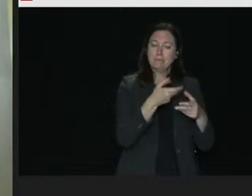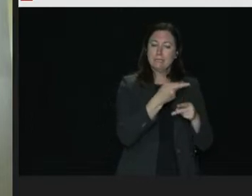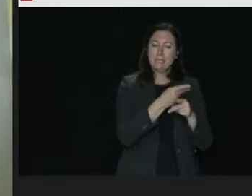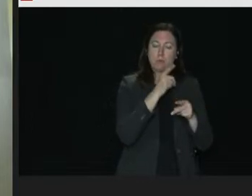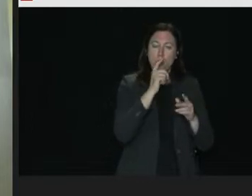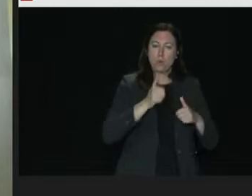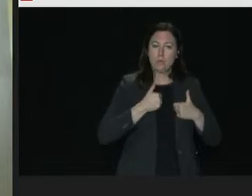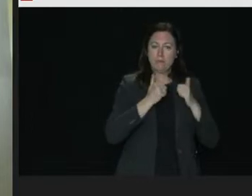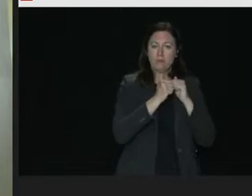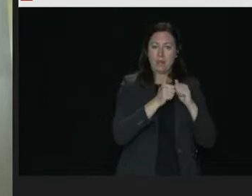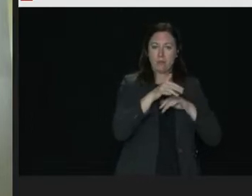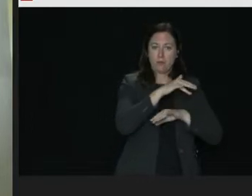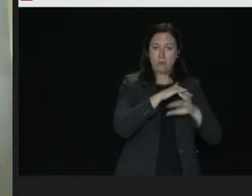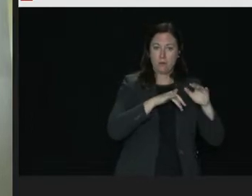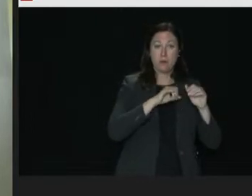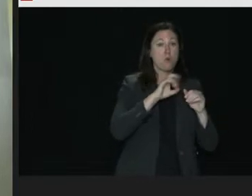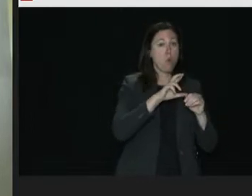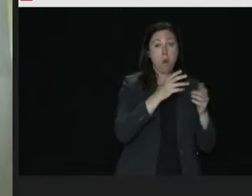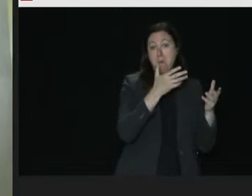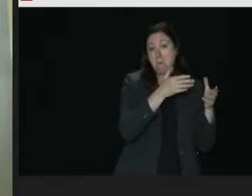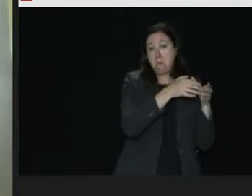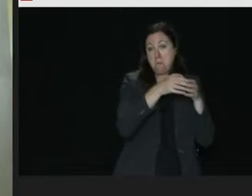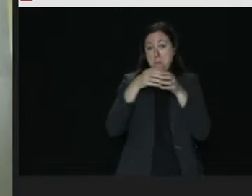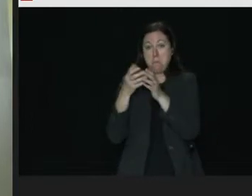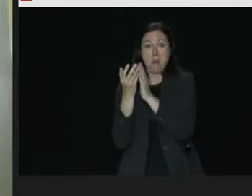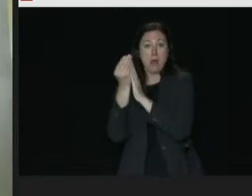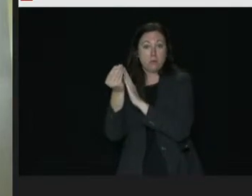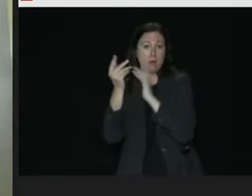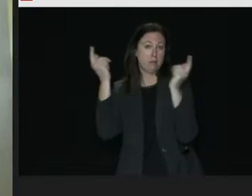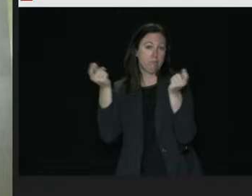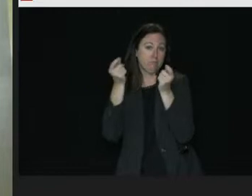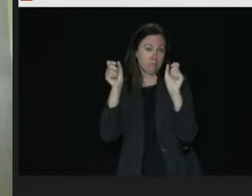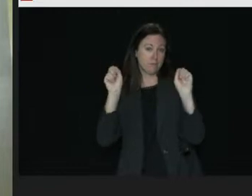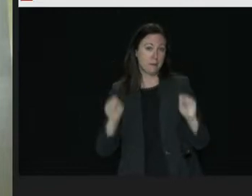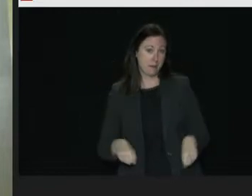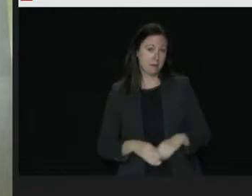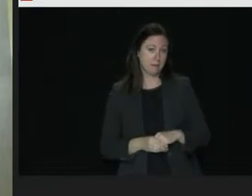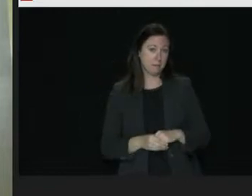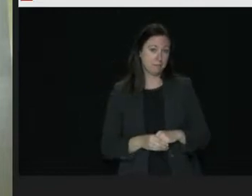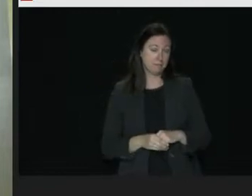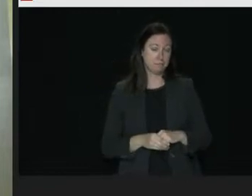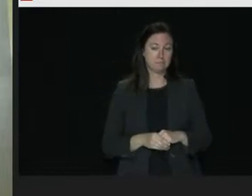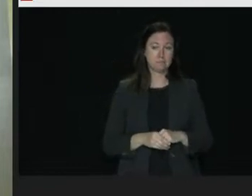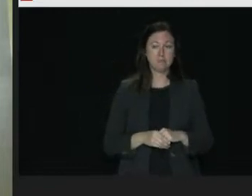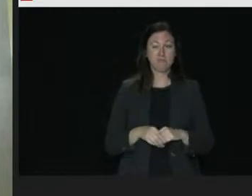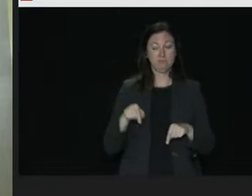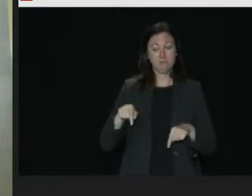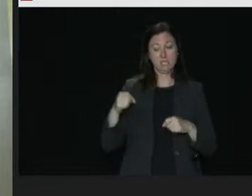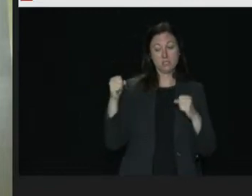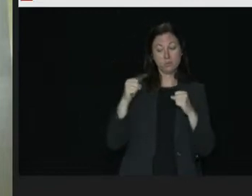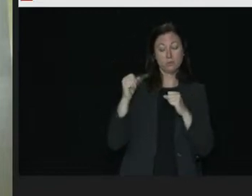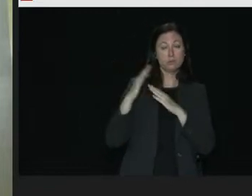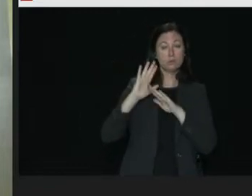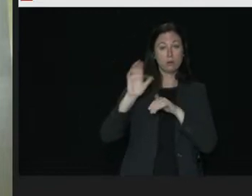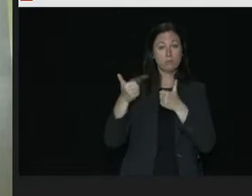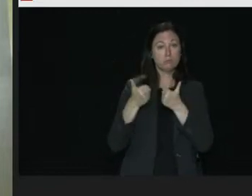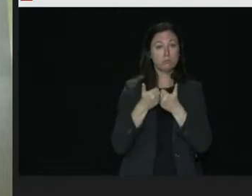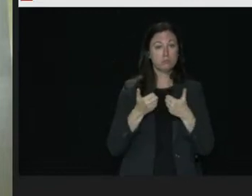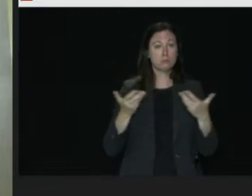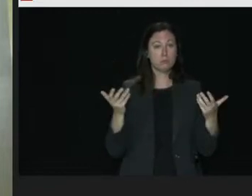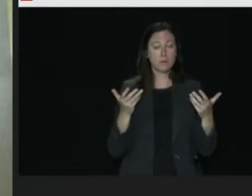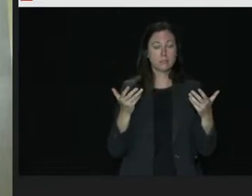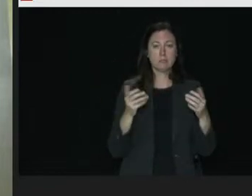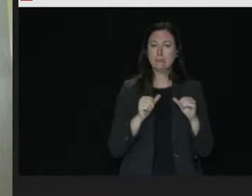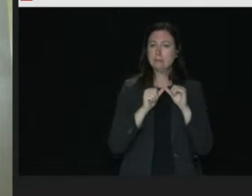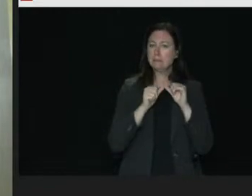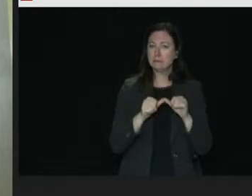only or to have outdoor gatherings where possible. The key challenge for this winter will be to consistently continue